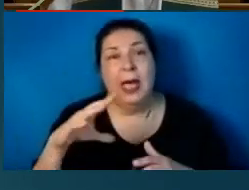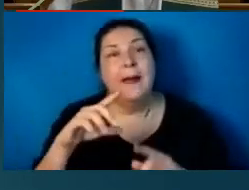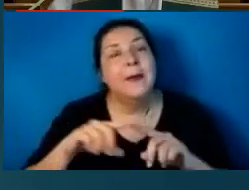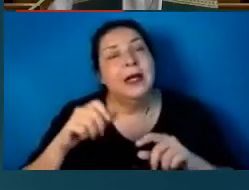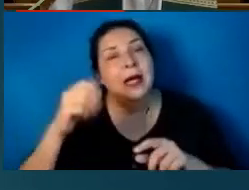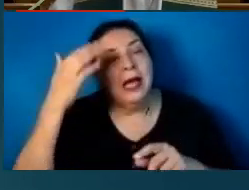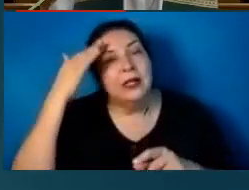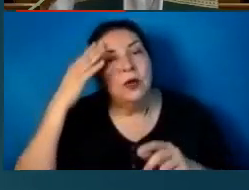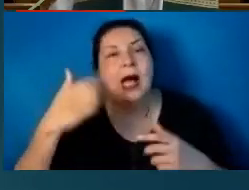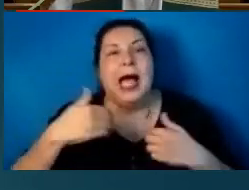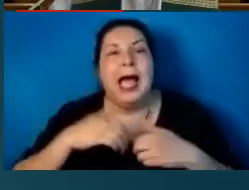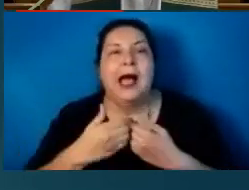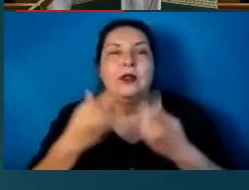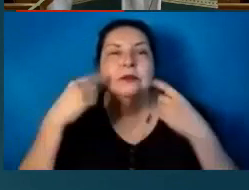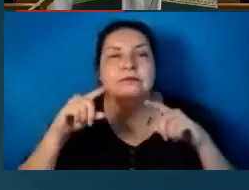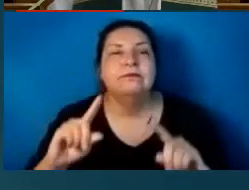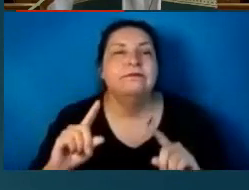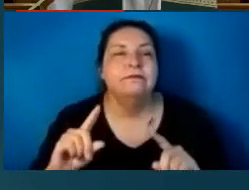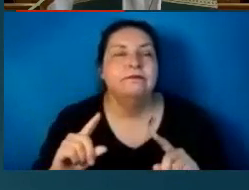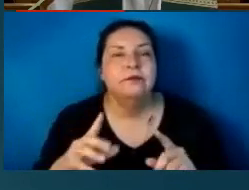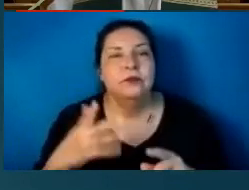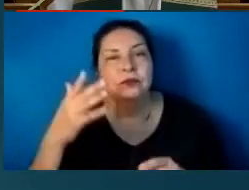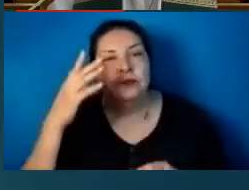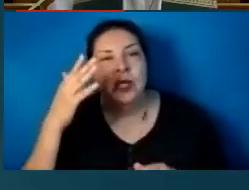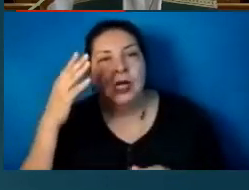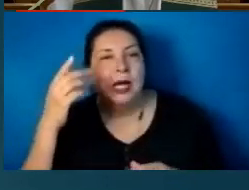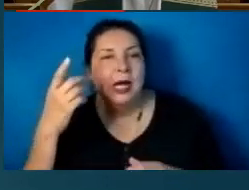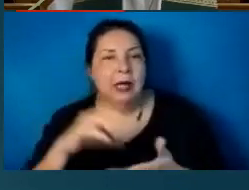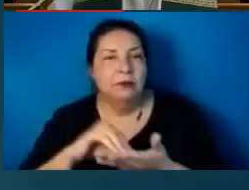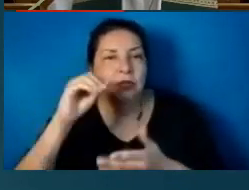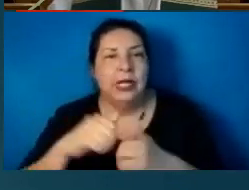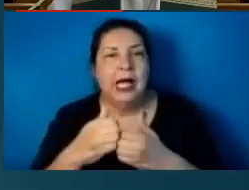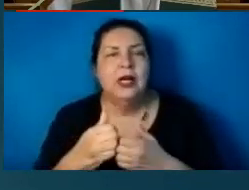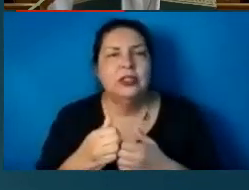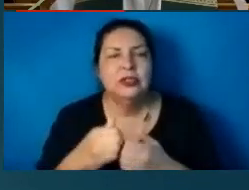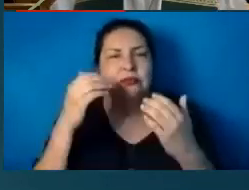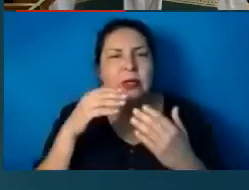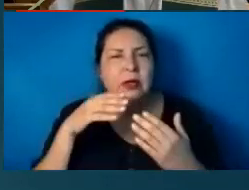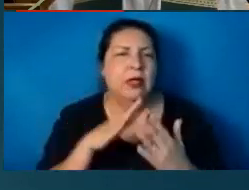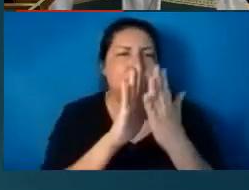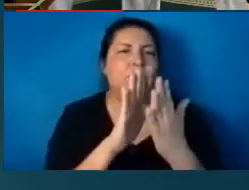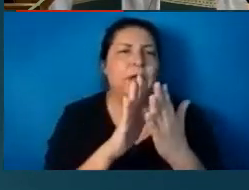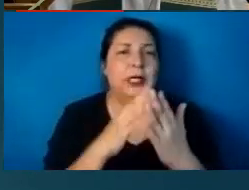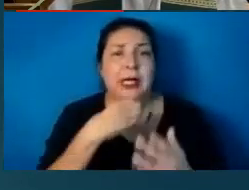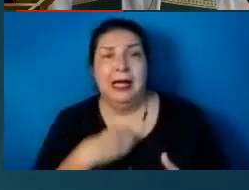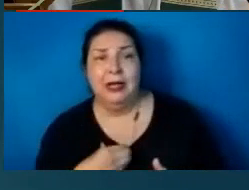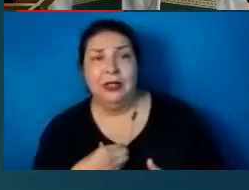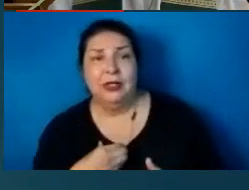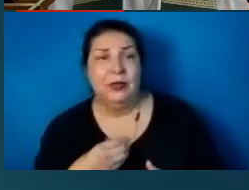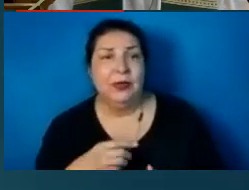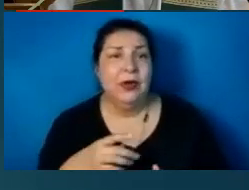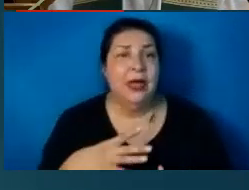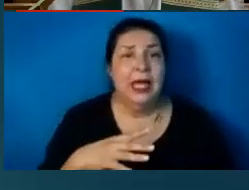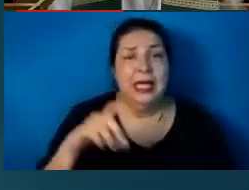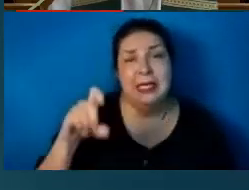every circumstance, I have learned the secret of facing plenty and hunger, abundance and need. I can do all things